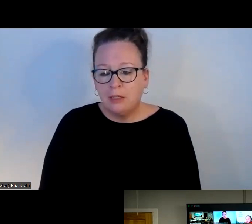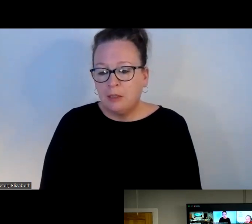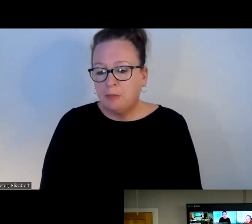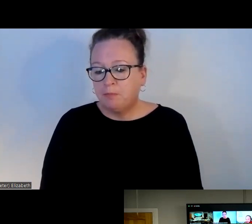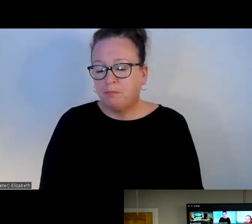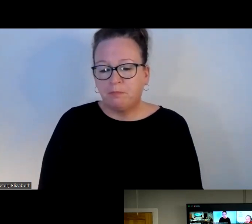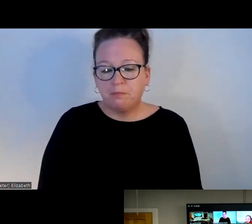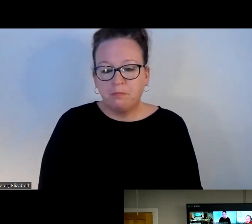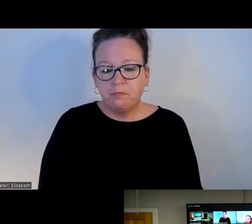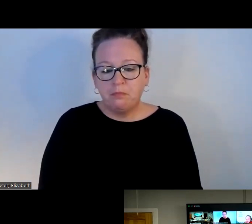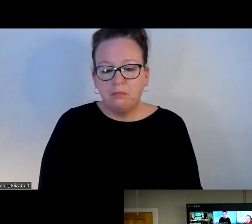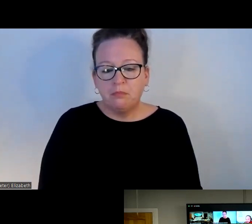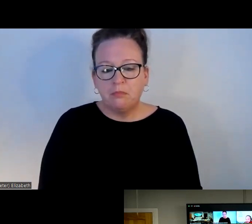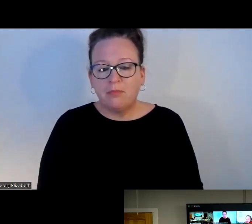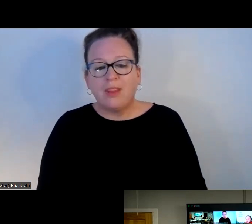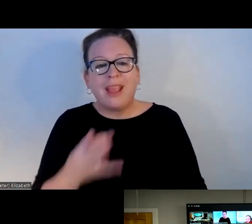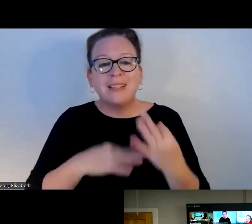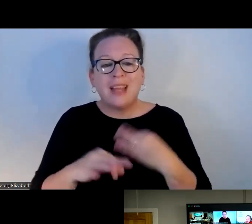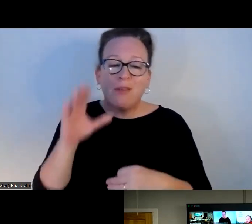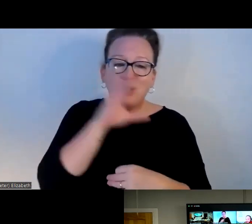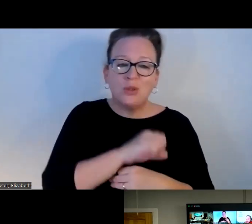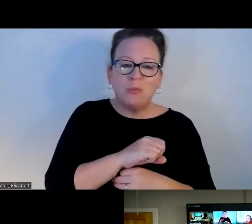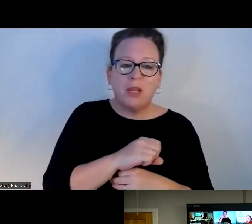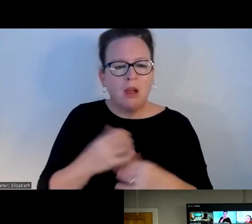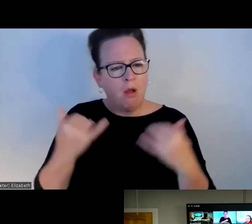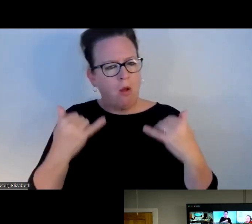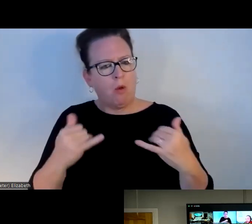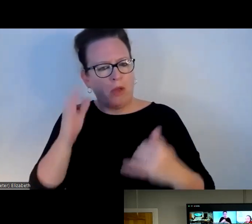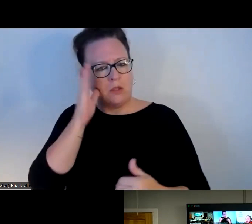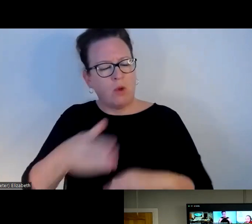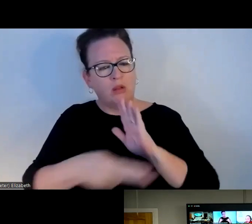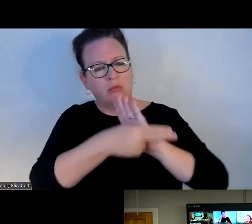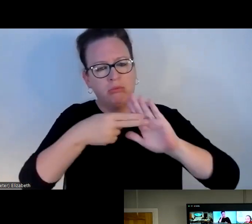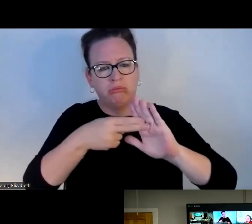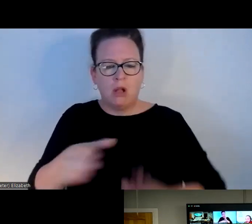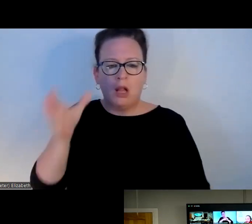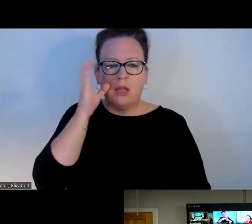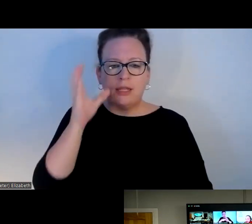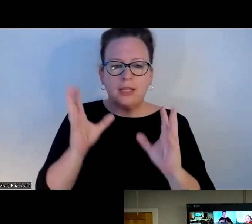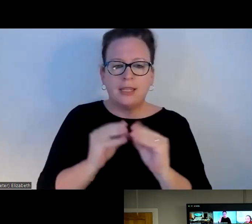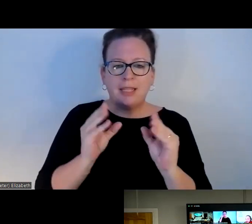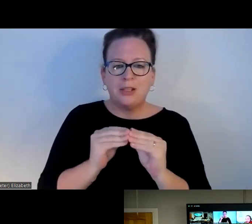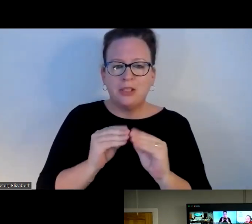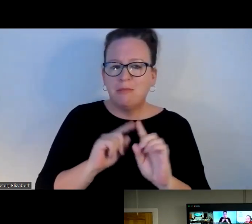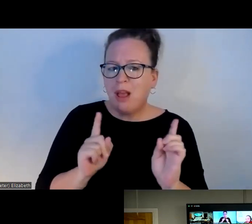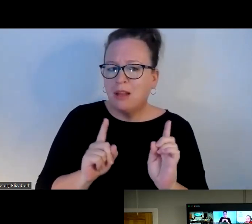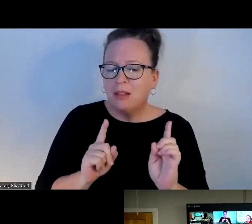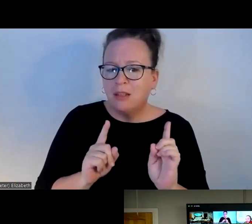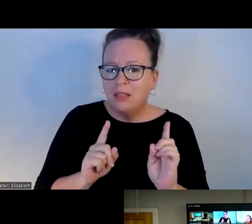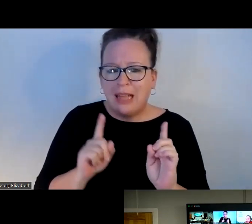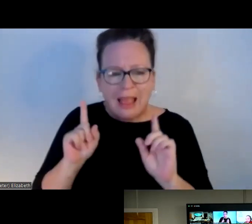So not just assuming, saying this is going to be a listening session, but, are listening sessions what you want?